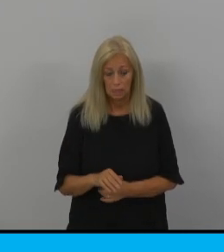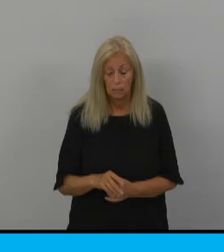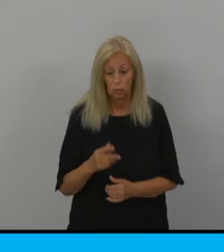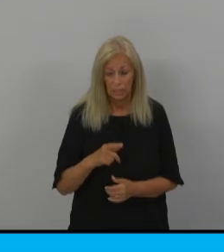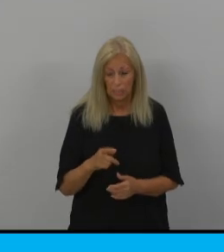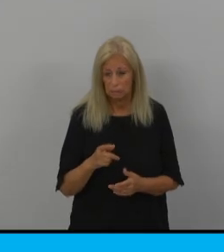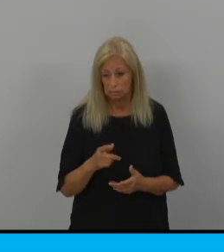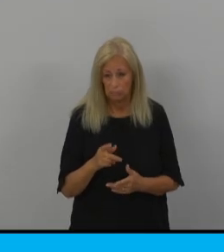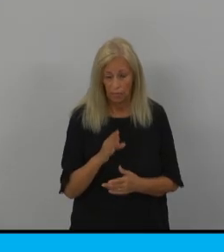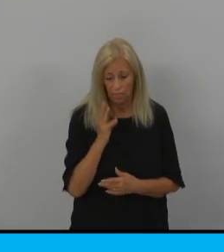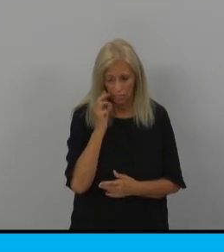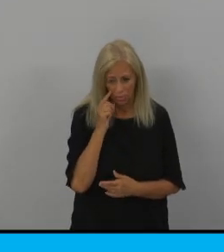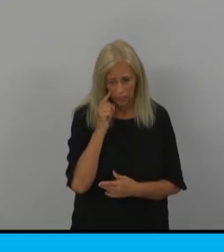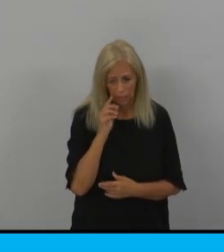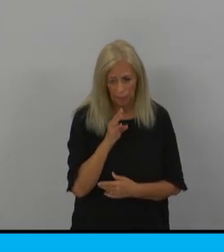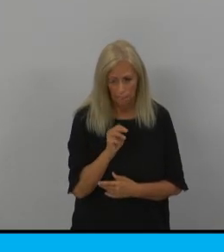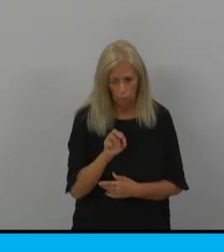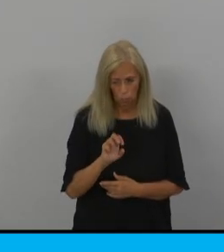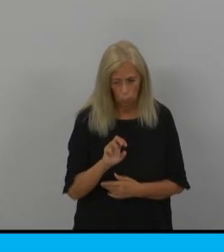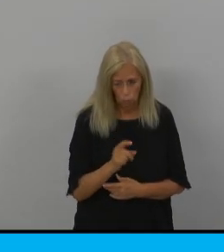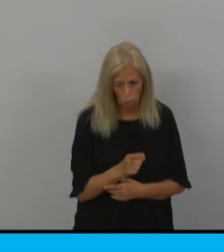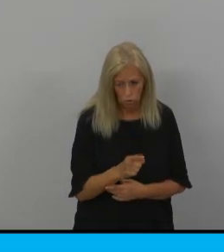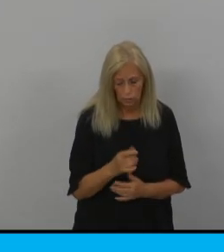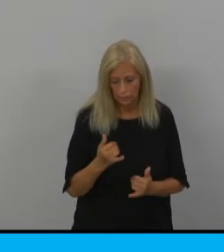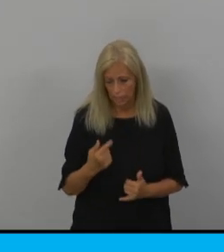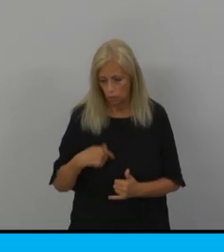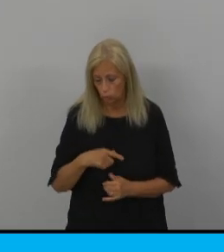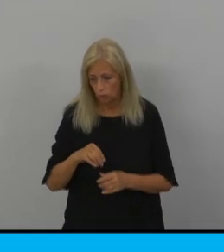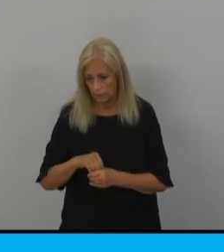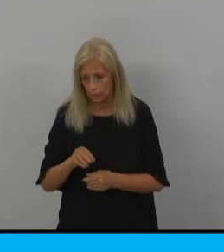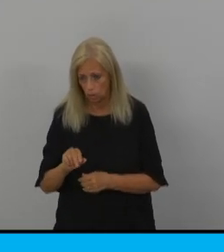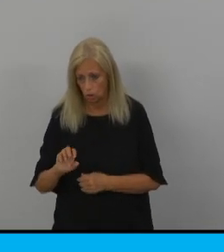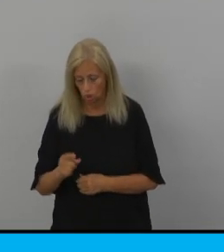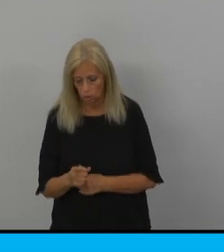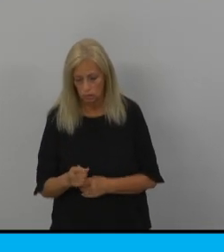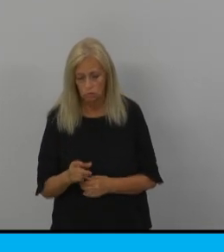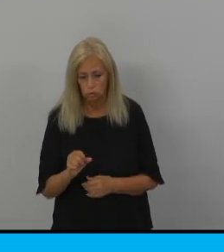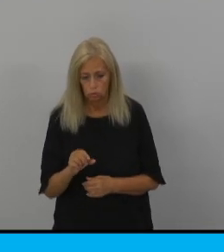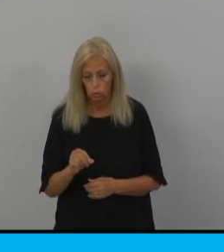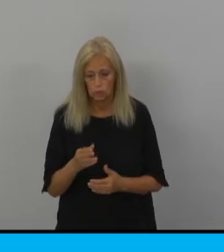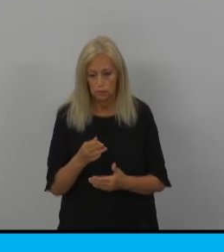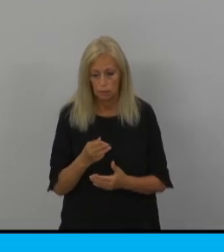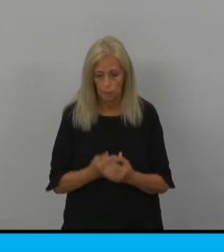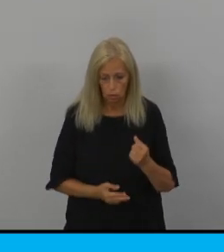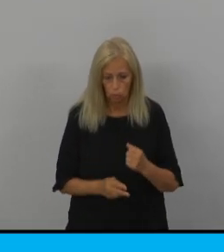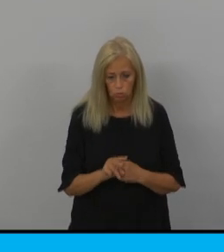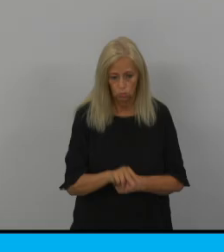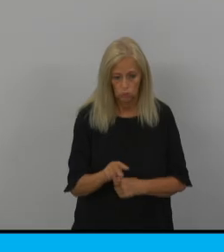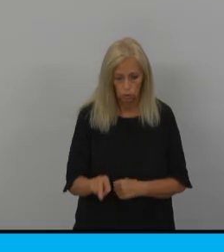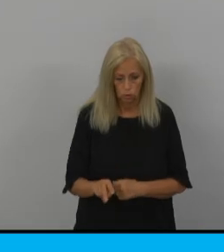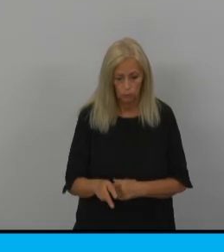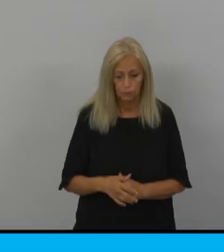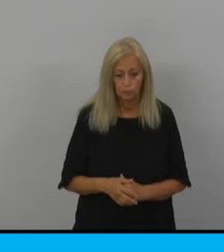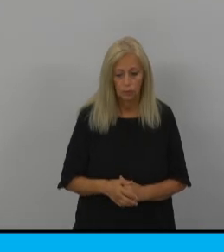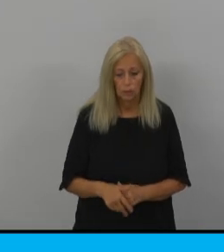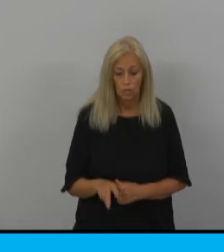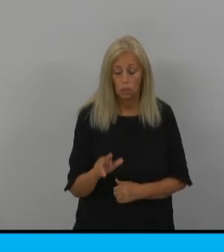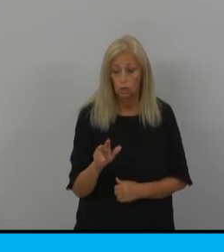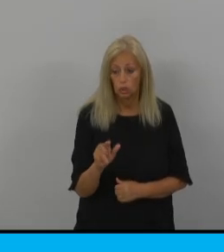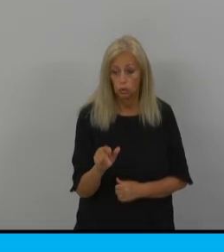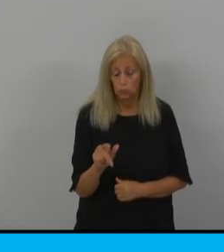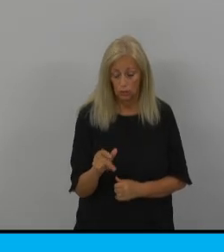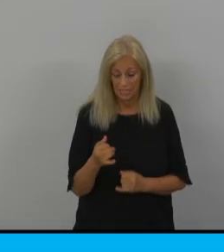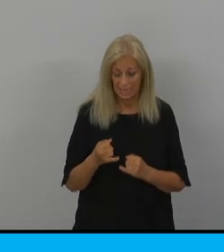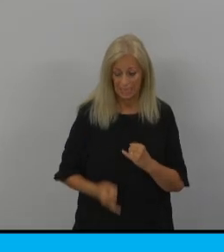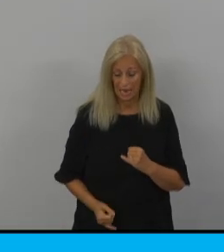in March or so, and then the 22B were in August, so they ended up with both 22s. And then 23 was